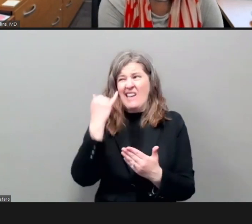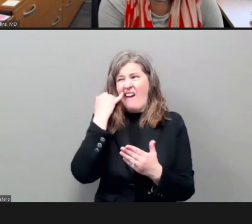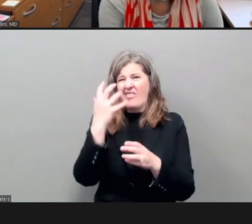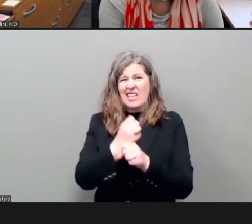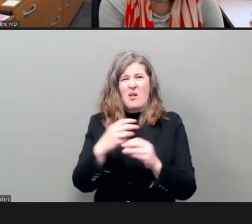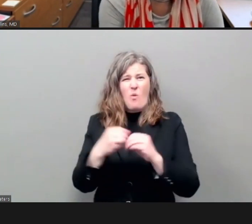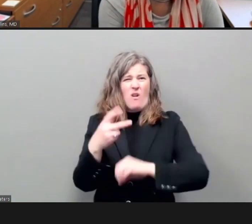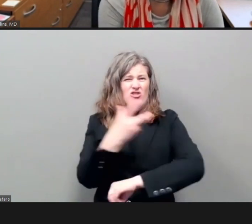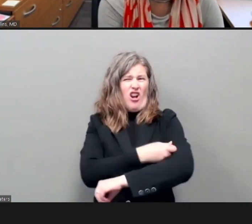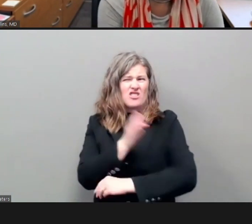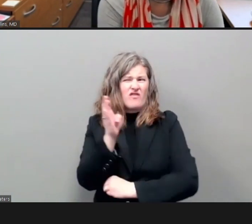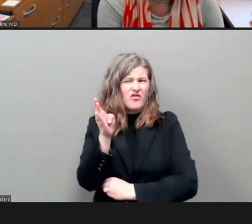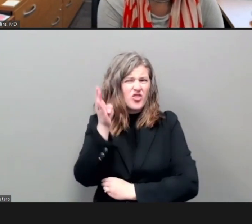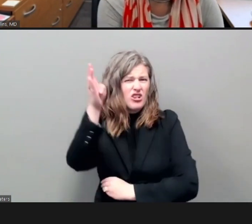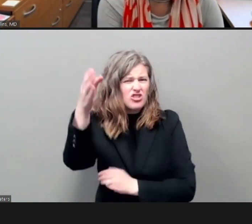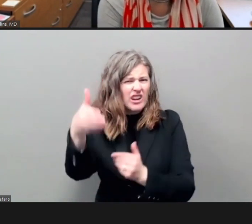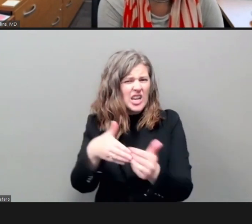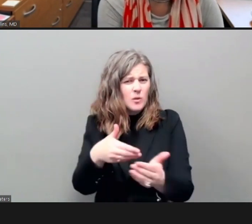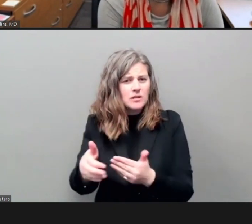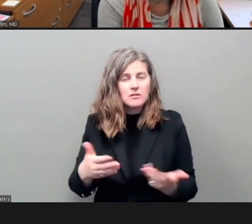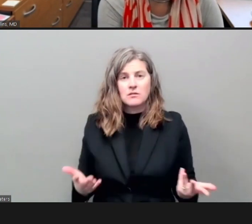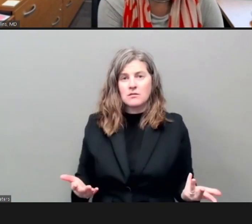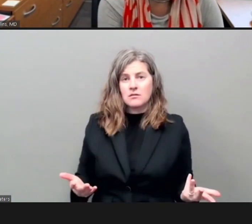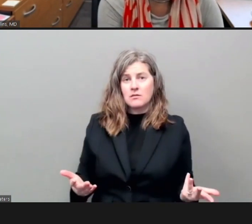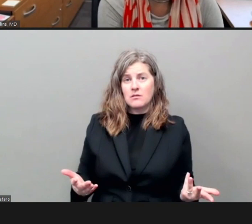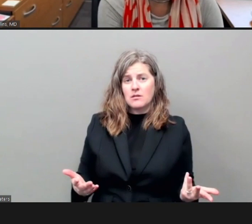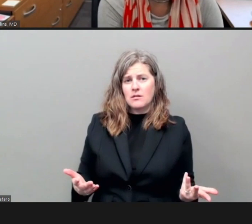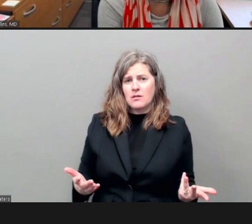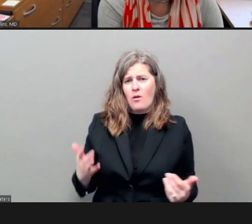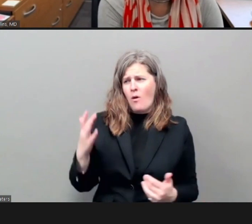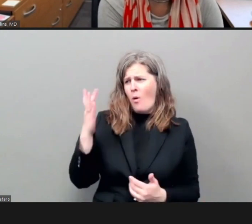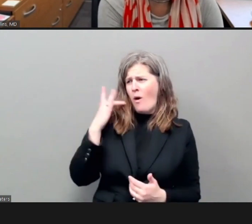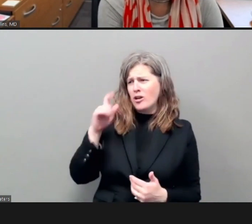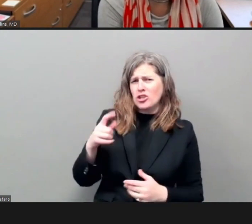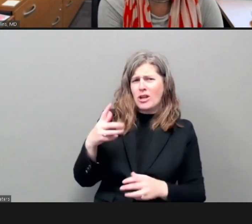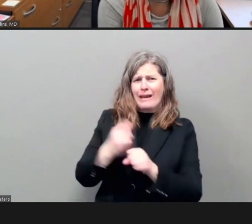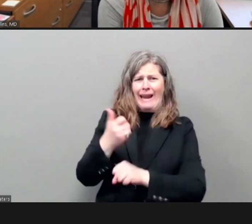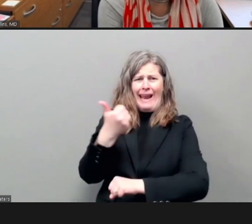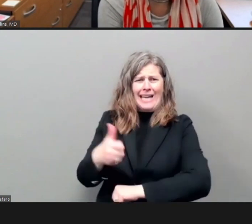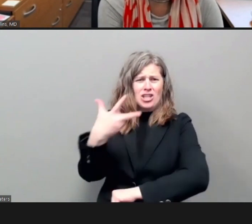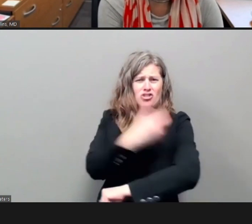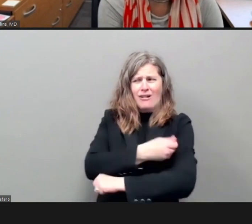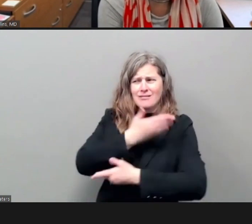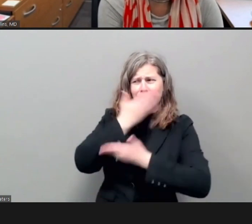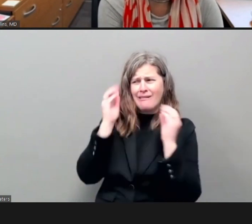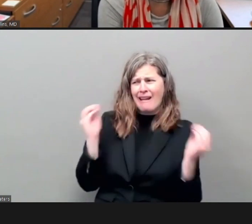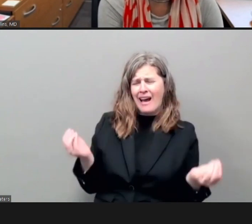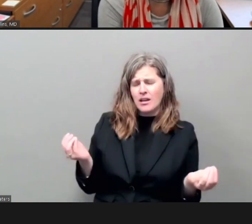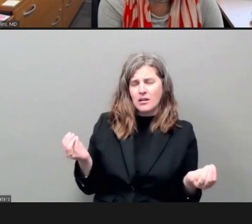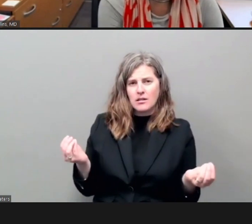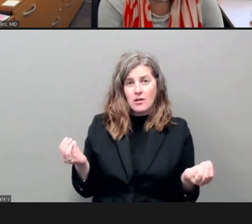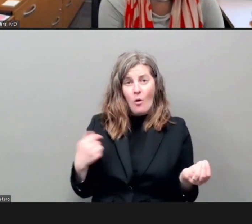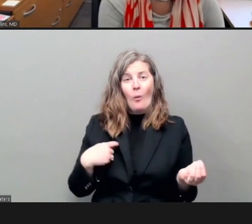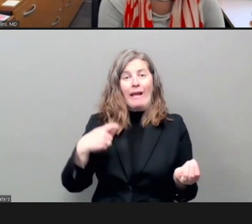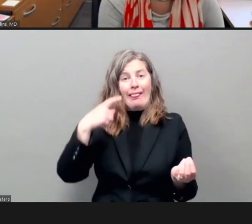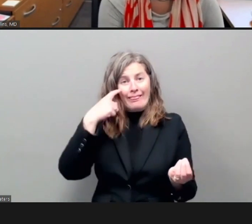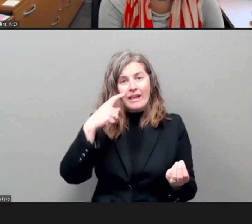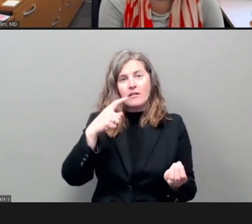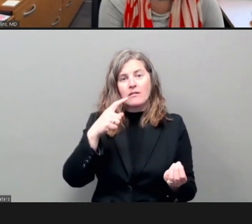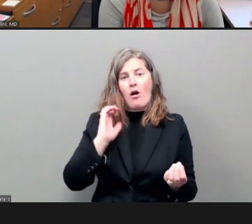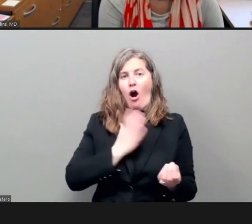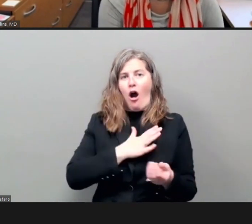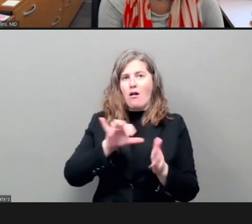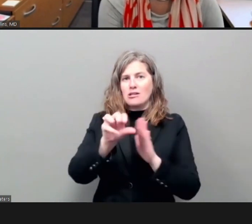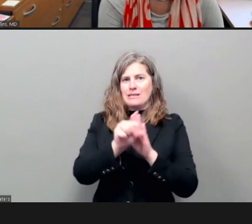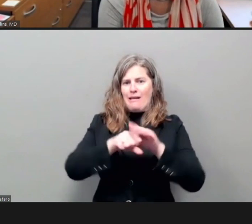in the future anyway, I mean, the next argument is, well, why should I get any shots at all? And we think the evidence in our own